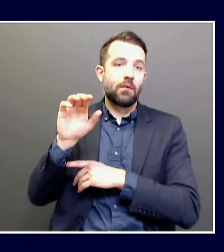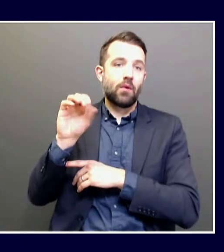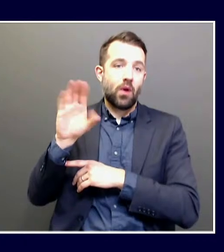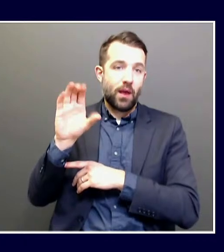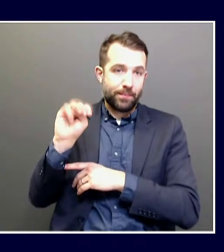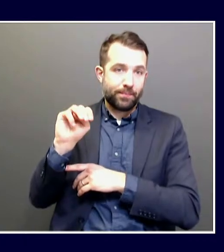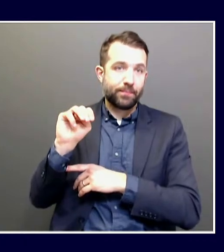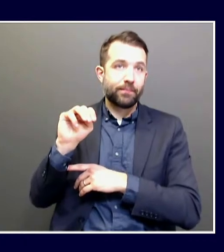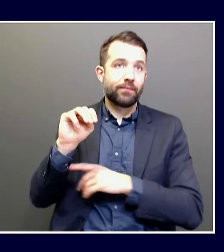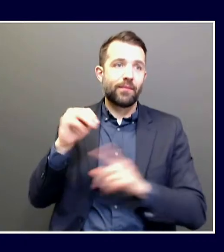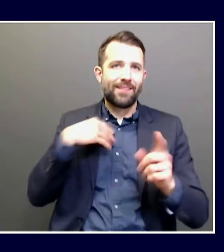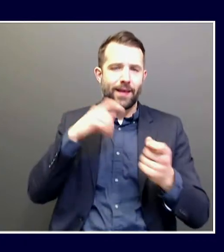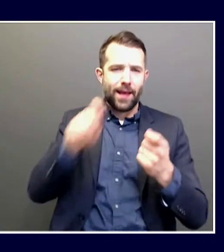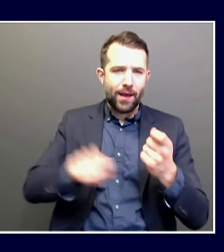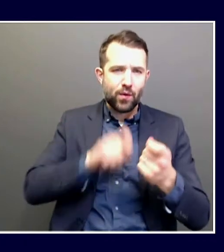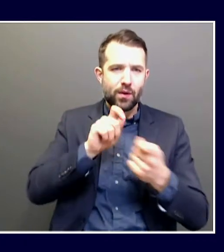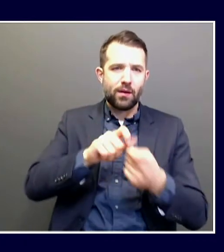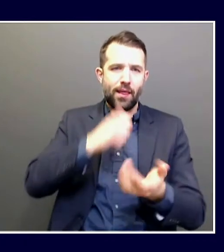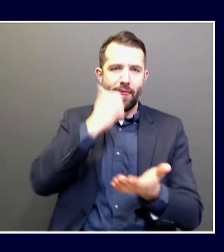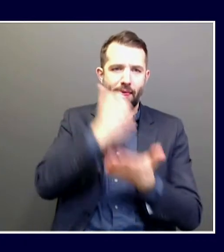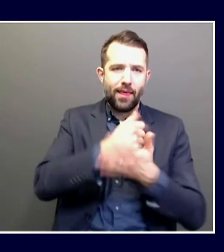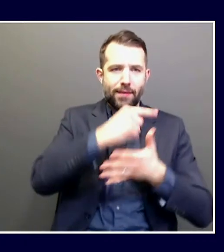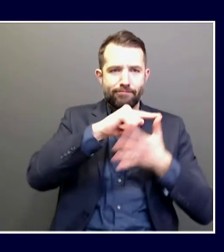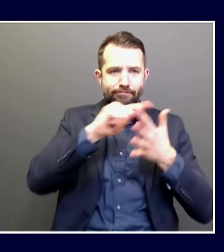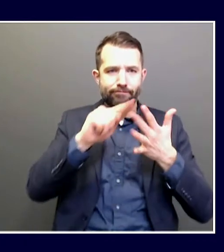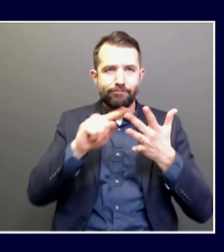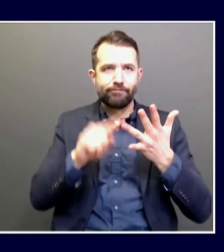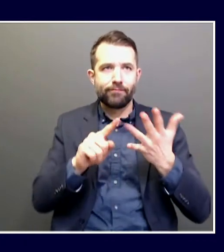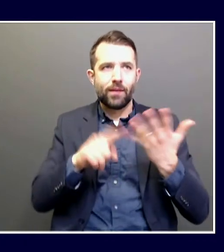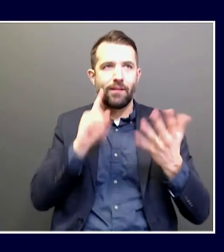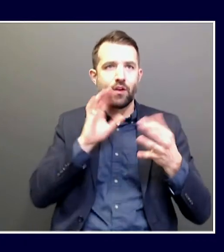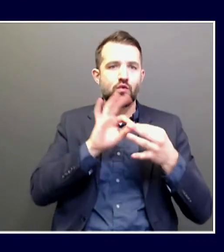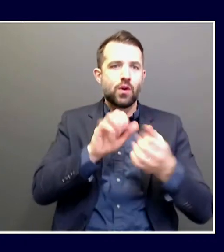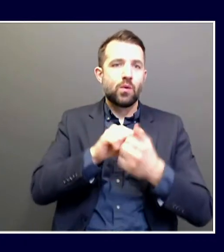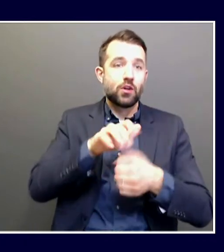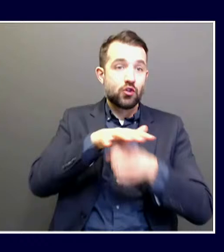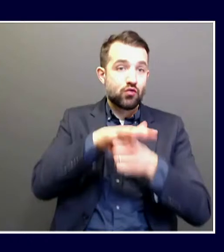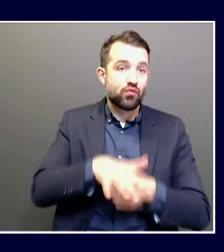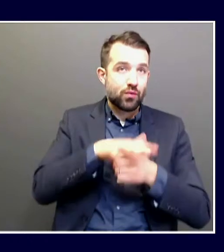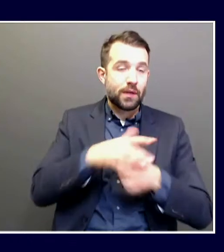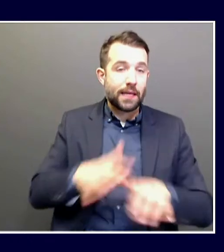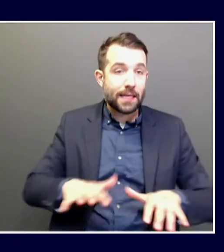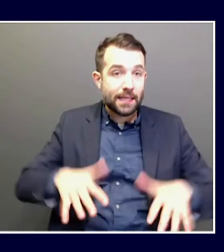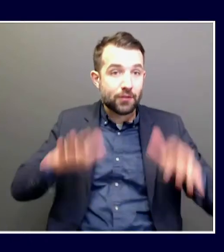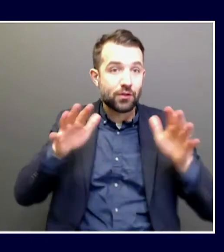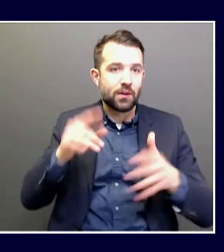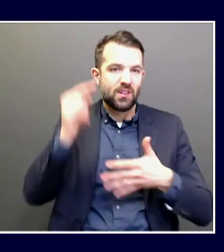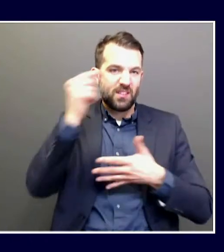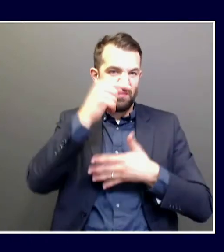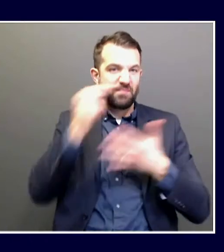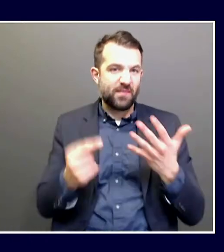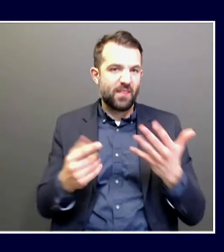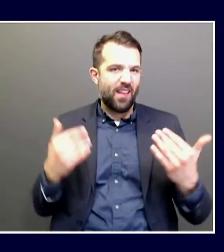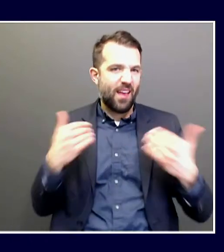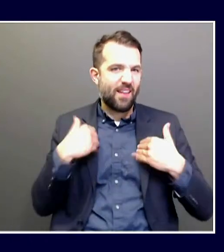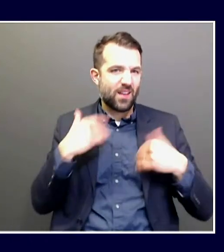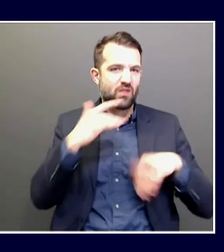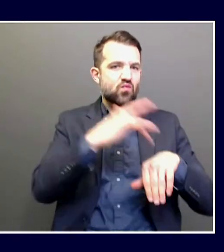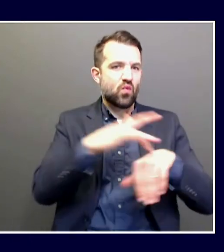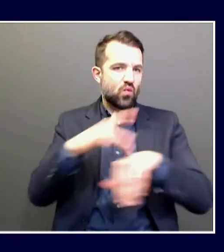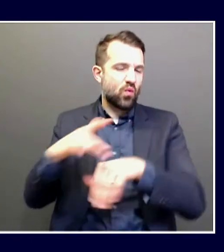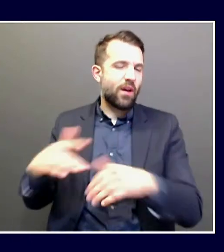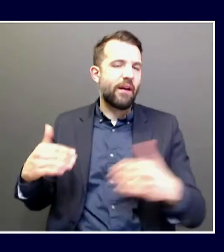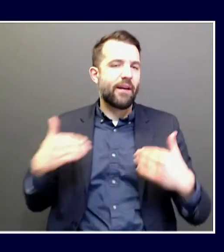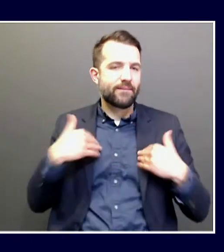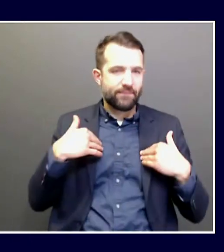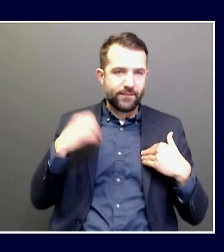pandemic for the stress and anxiety associated with COVID-19. Our team has been working aggressively on what has